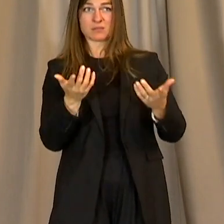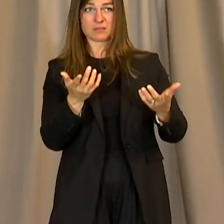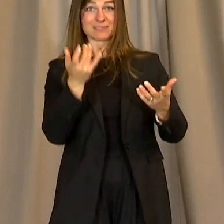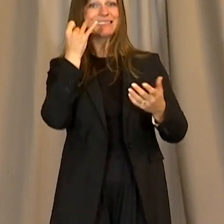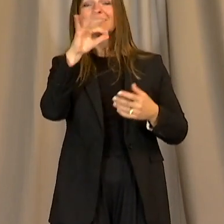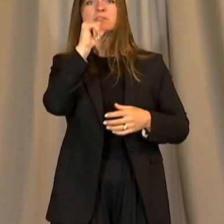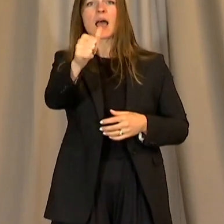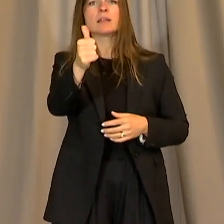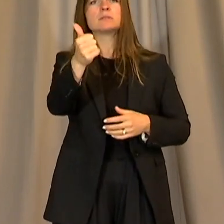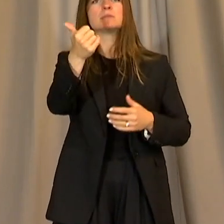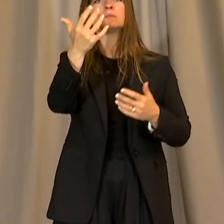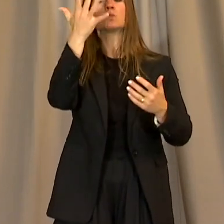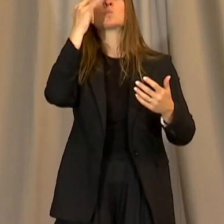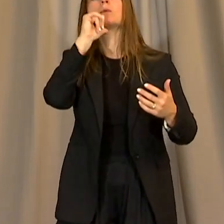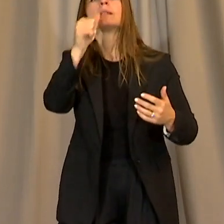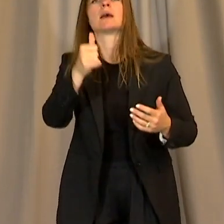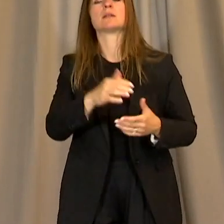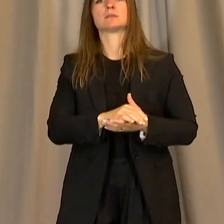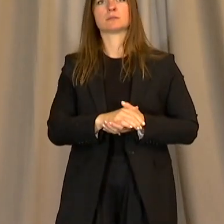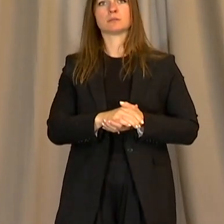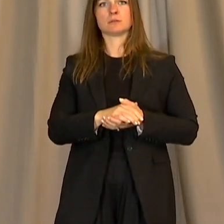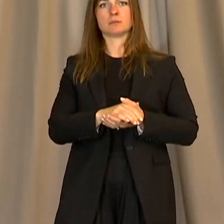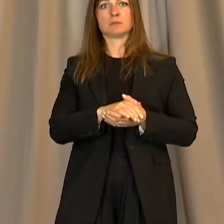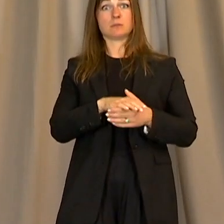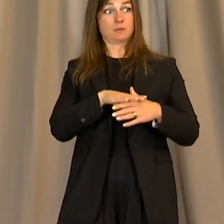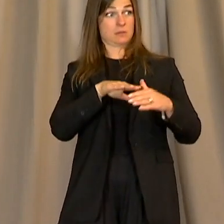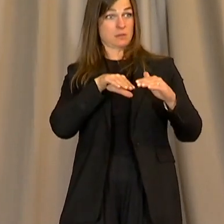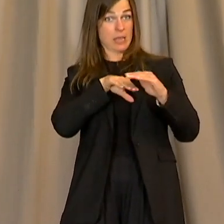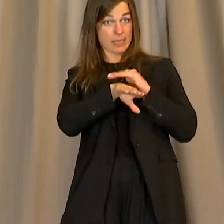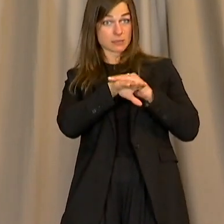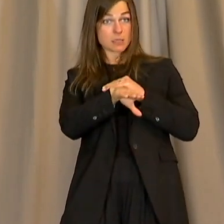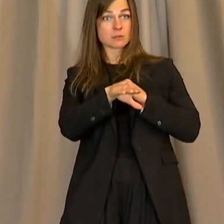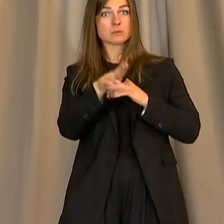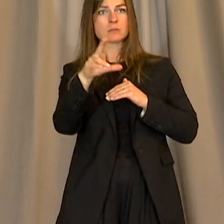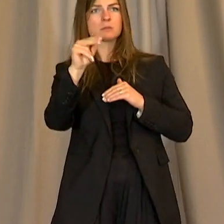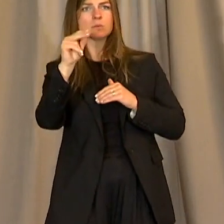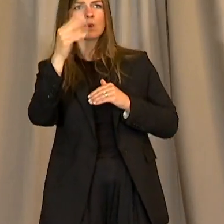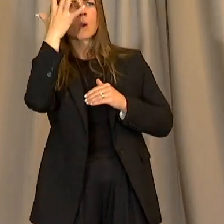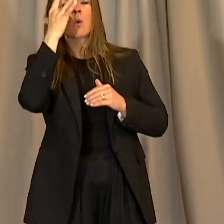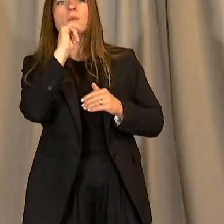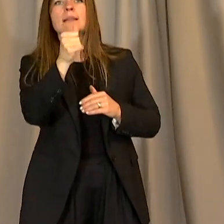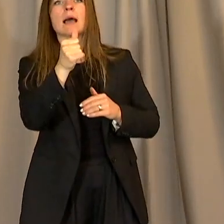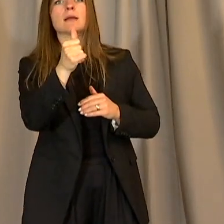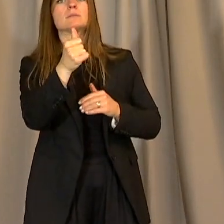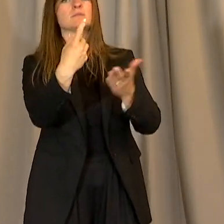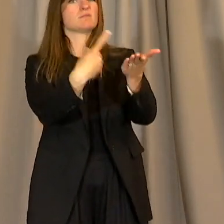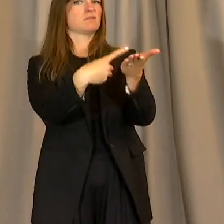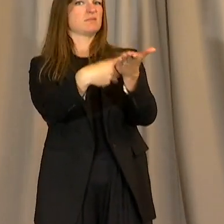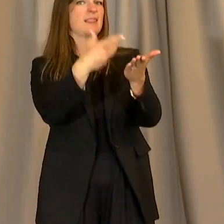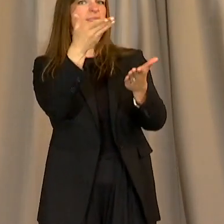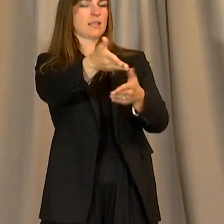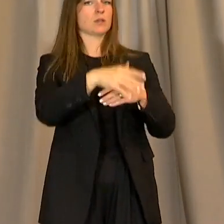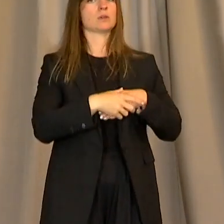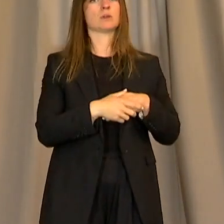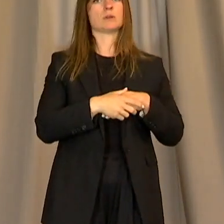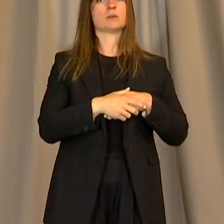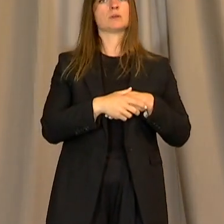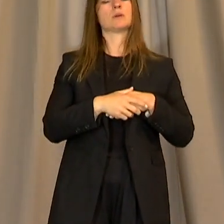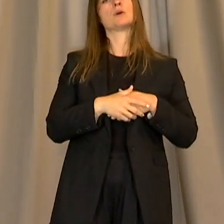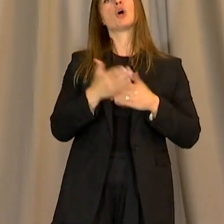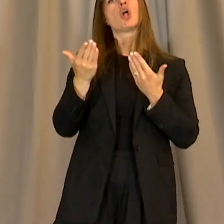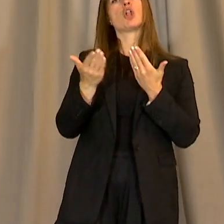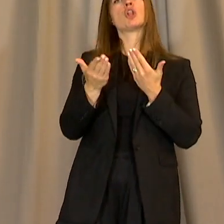they don't, why not? Do they have access? If they don't, why not? And address those. Look for the low-hanging